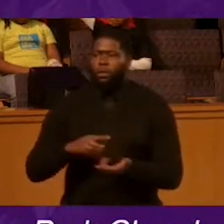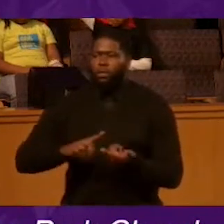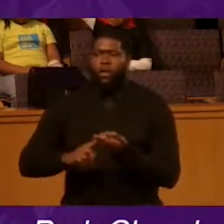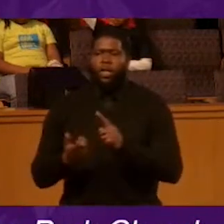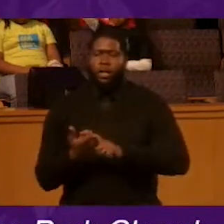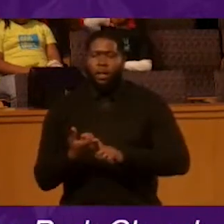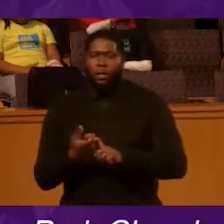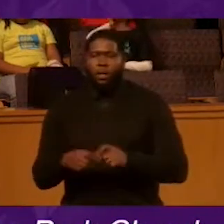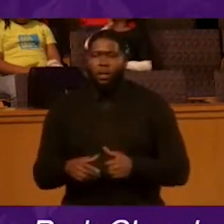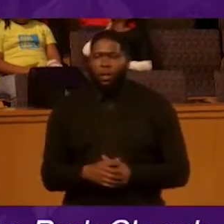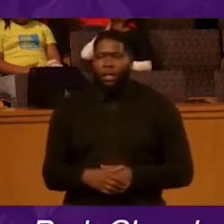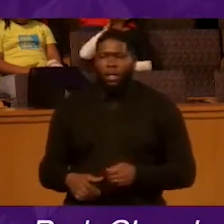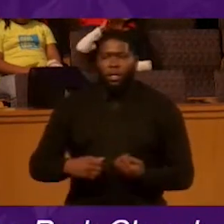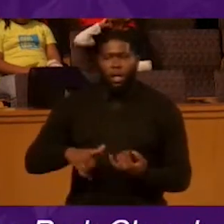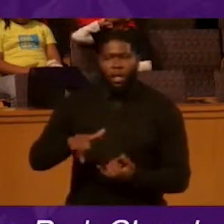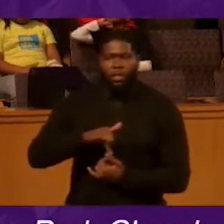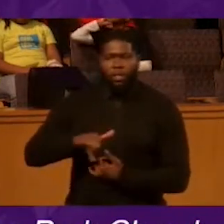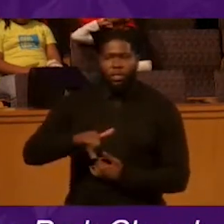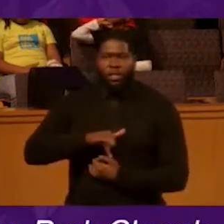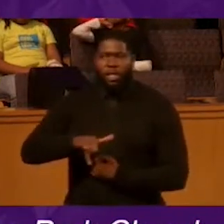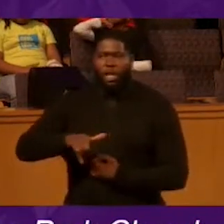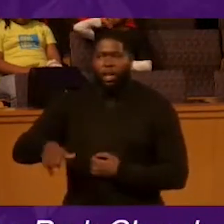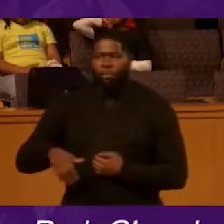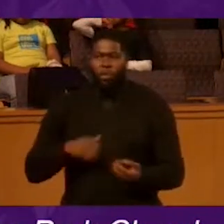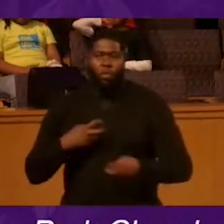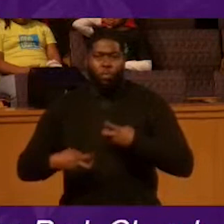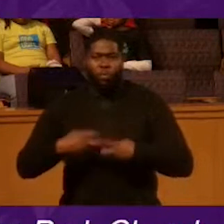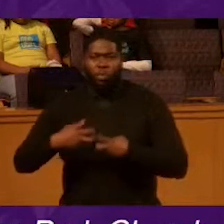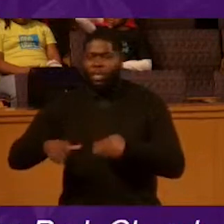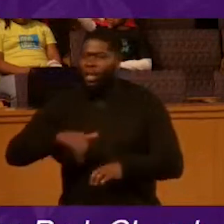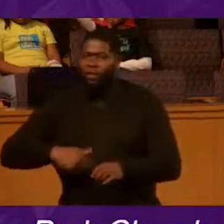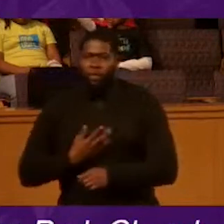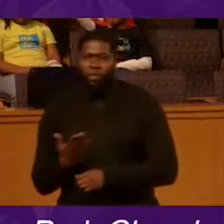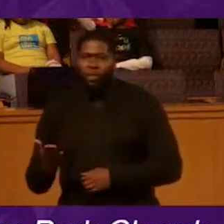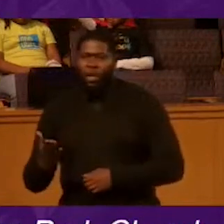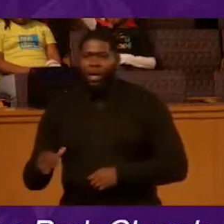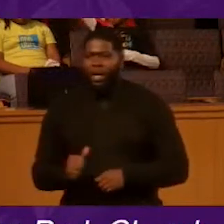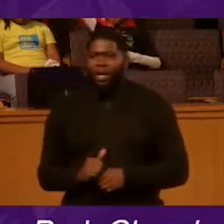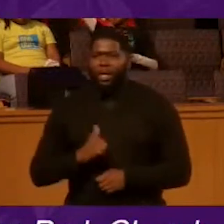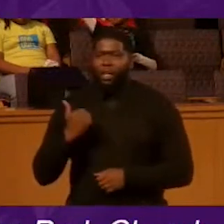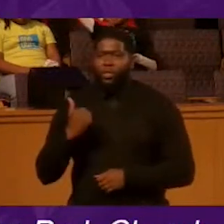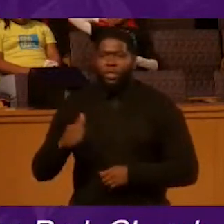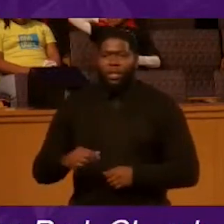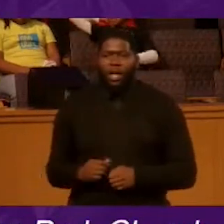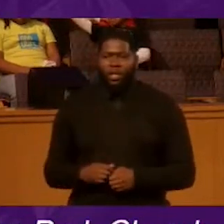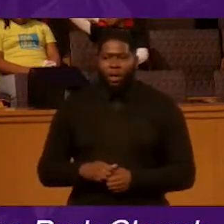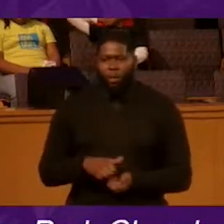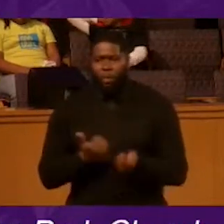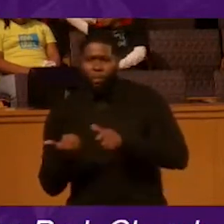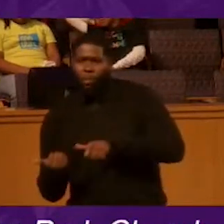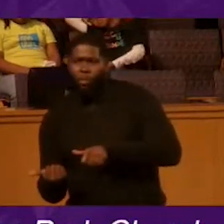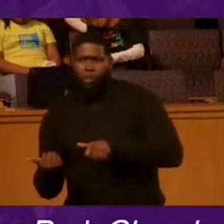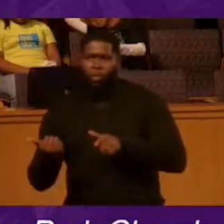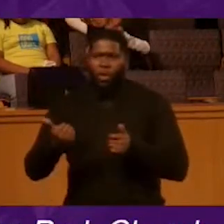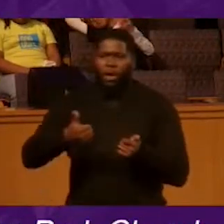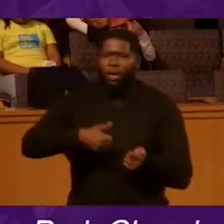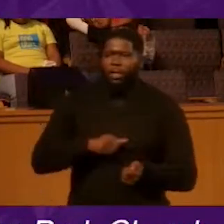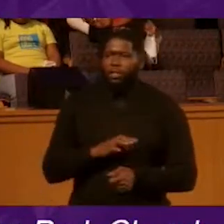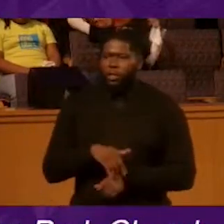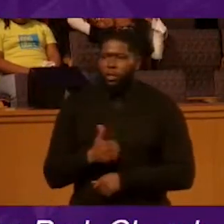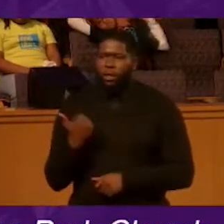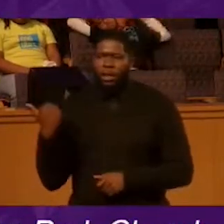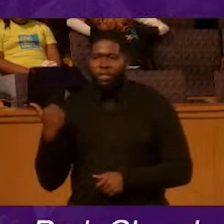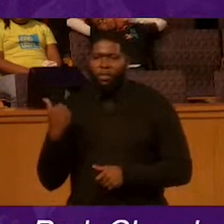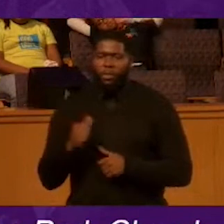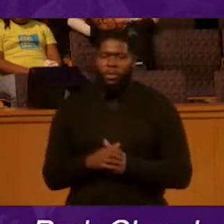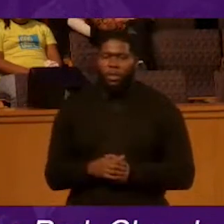have the same struggles and issues that everyone else does, and you don't mind sharing and pouring into others.